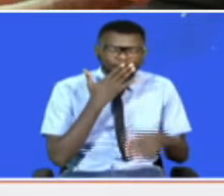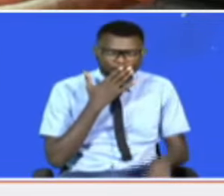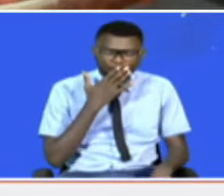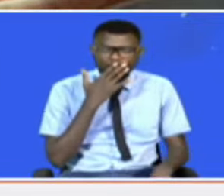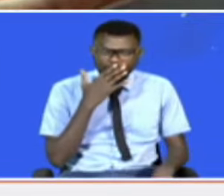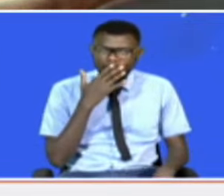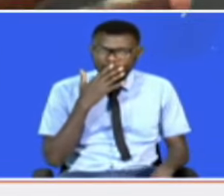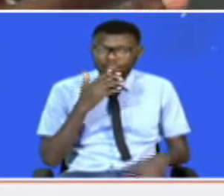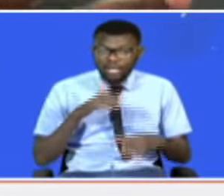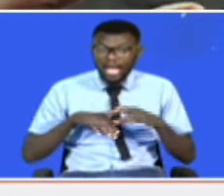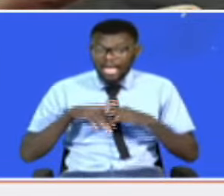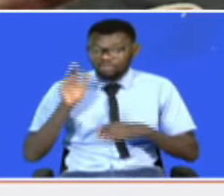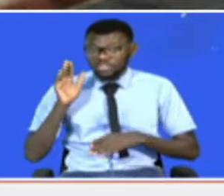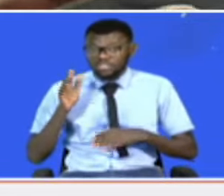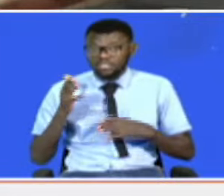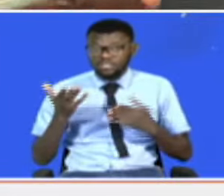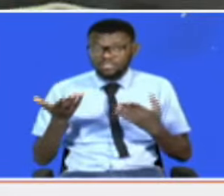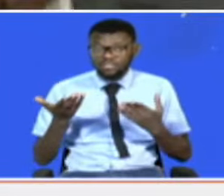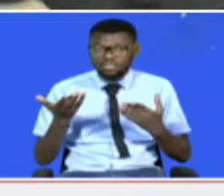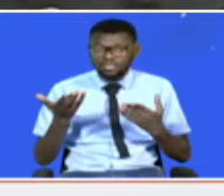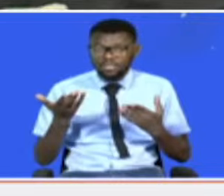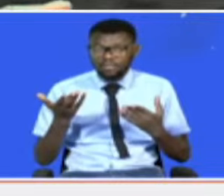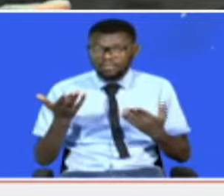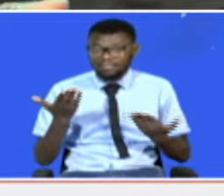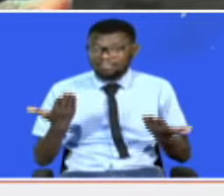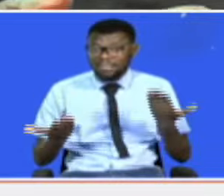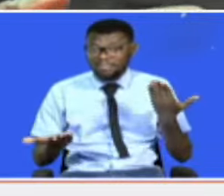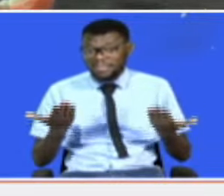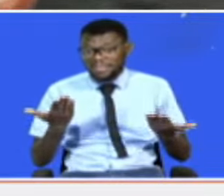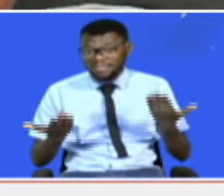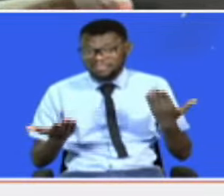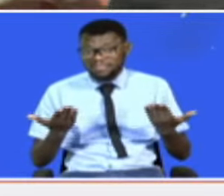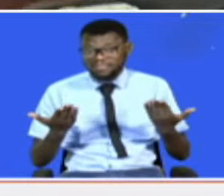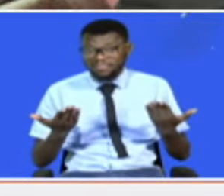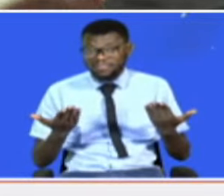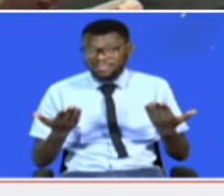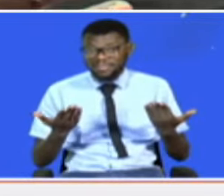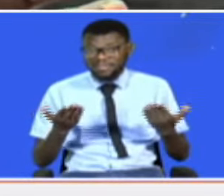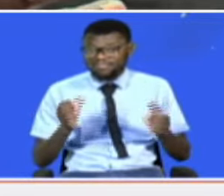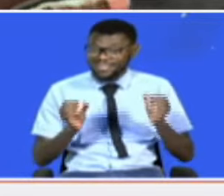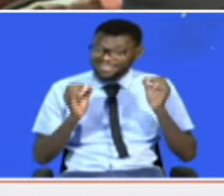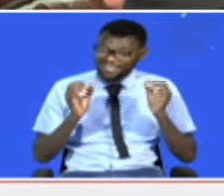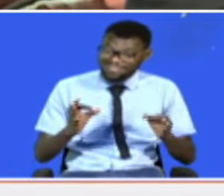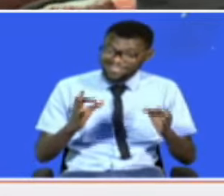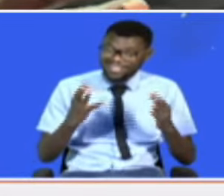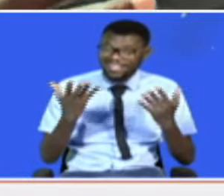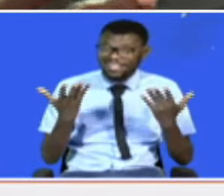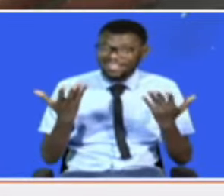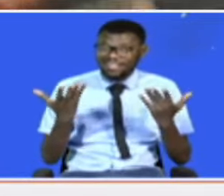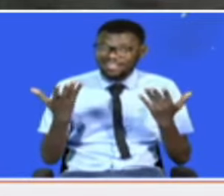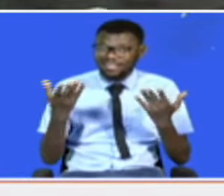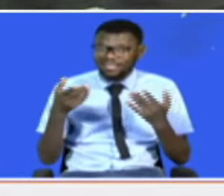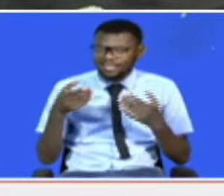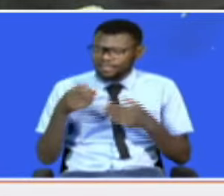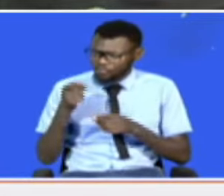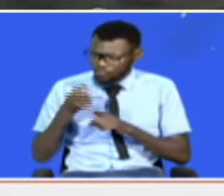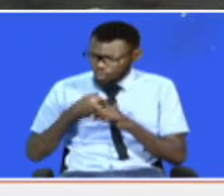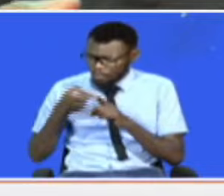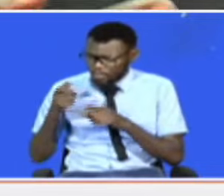may, and may still allows me to say if. So if, yeah, if it is